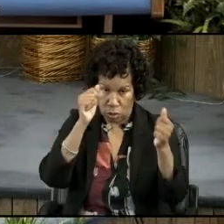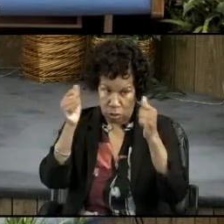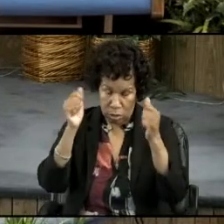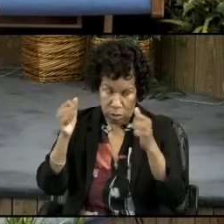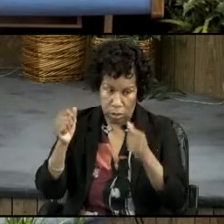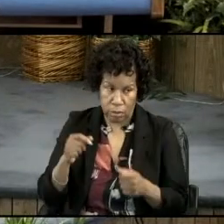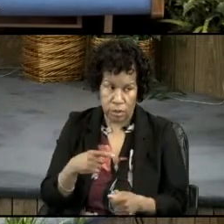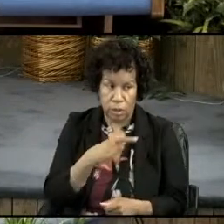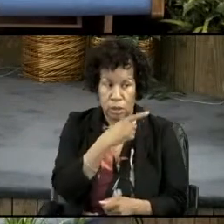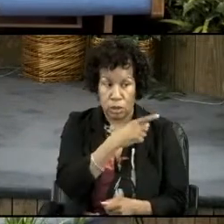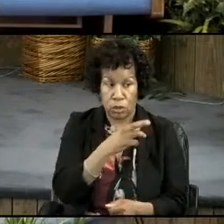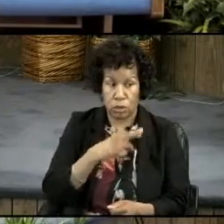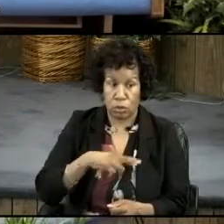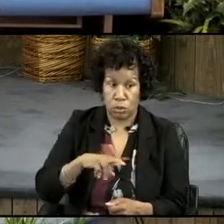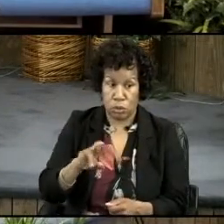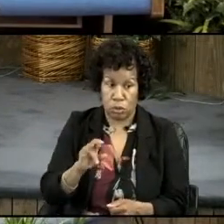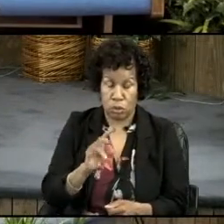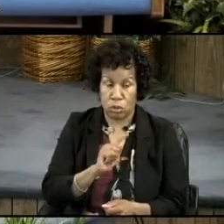Army.